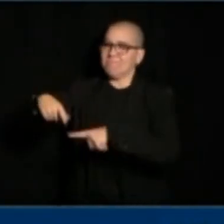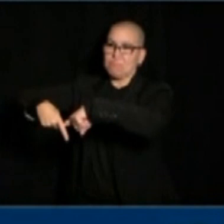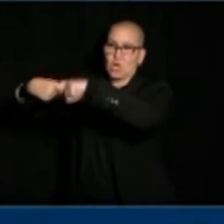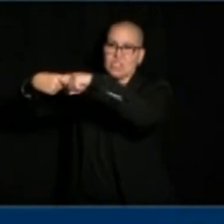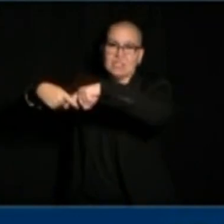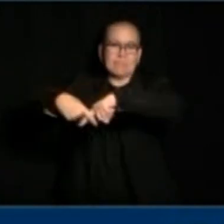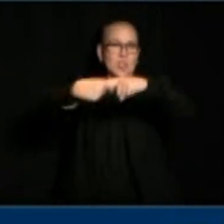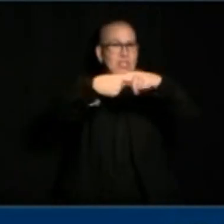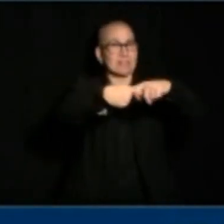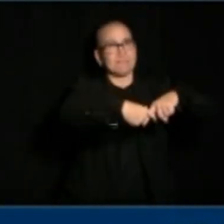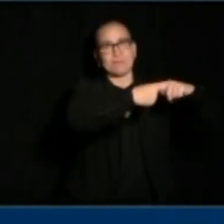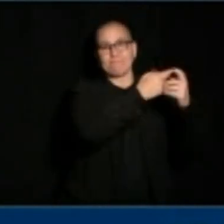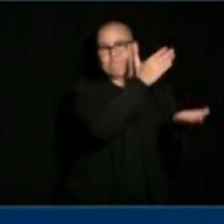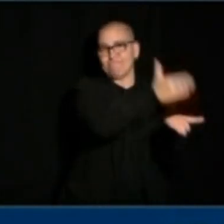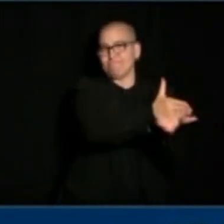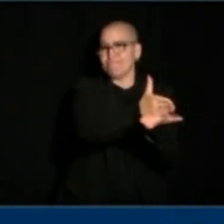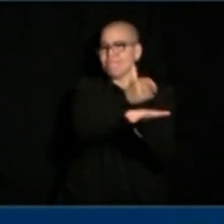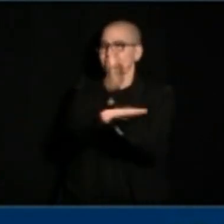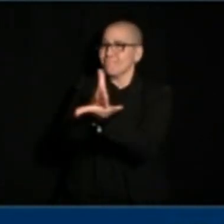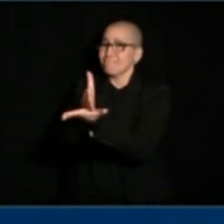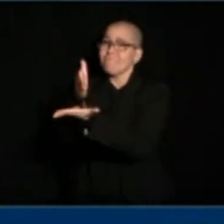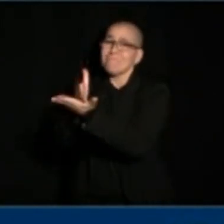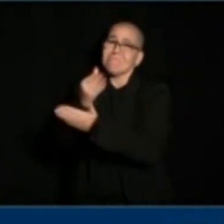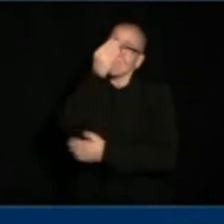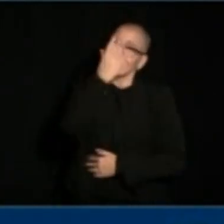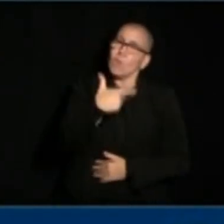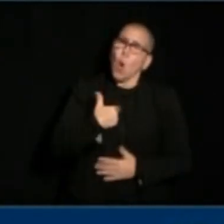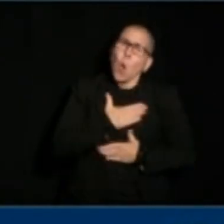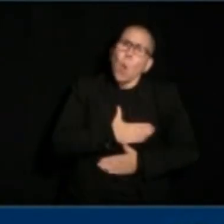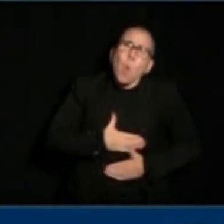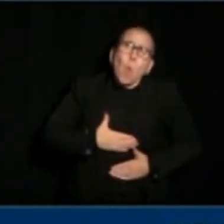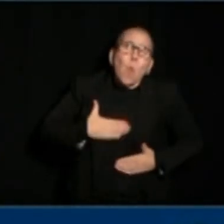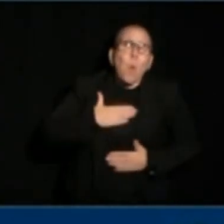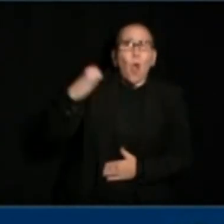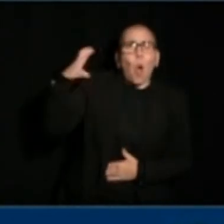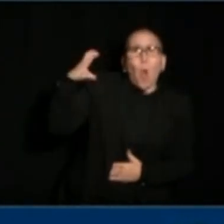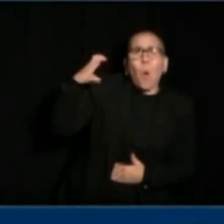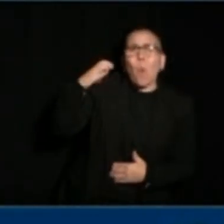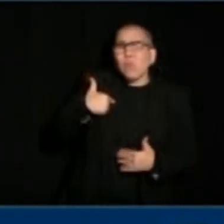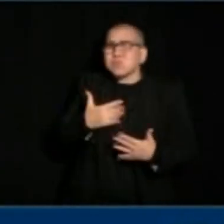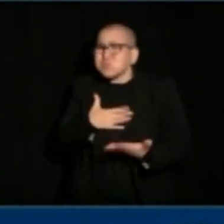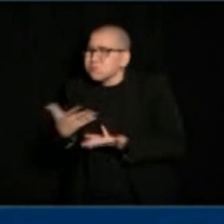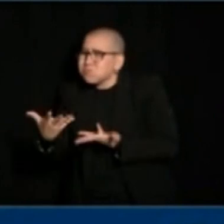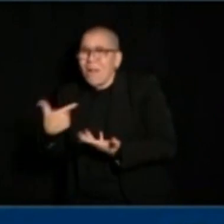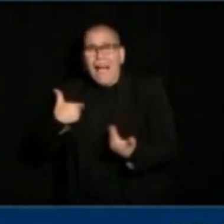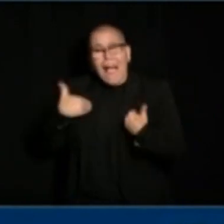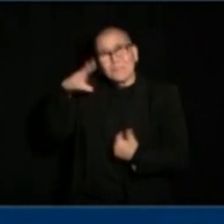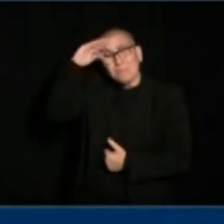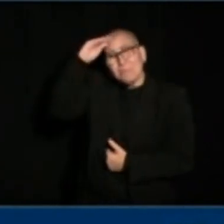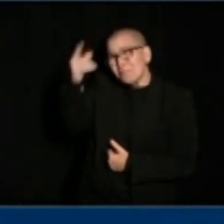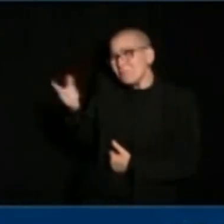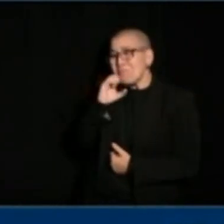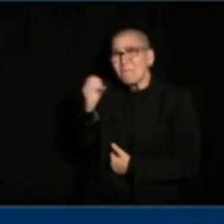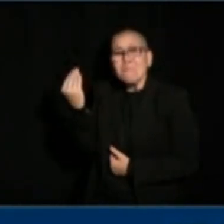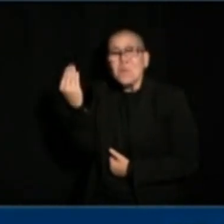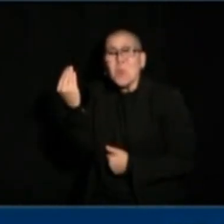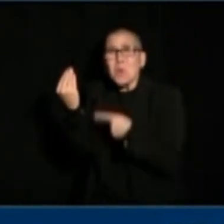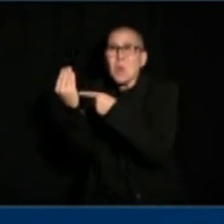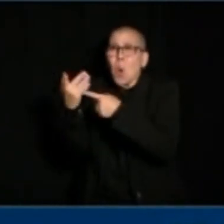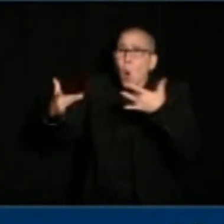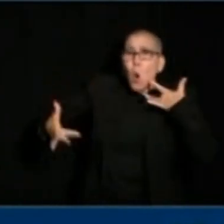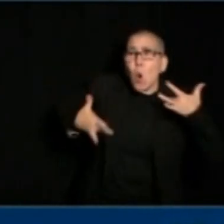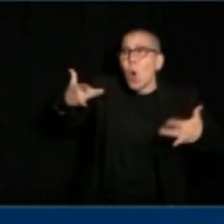about coaching and being around it for decades. I've got a 14-year-old whose greatest excitement of 2020 was he made his